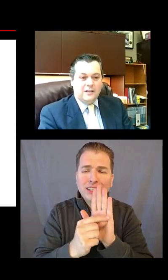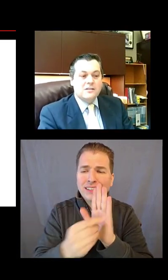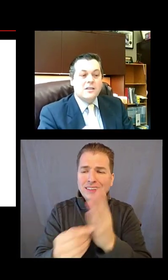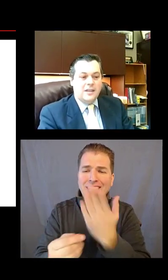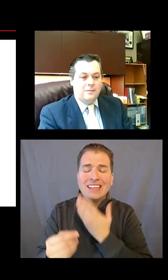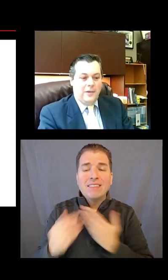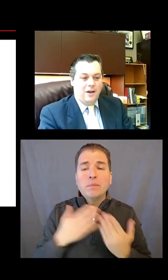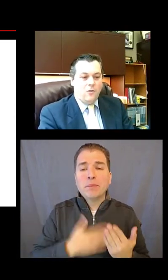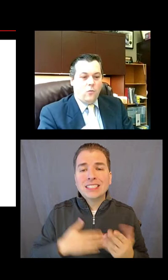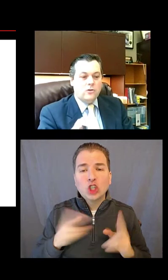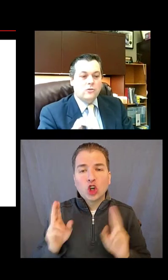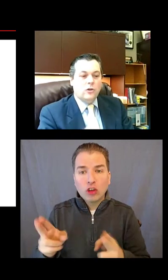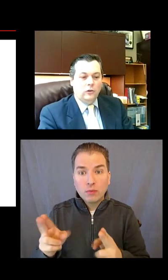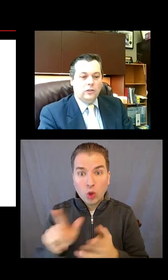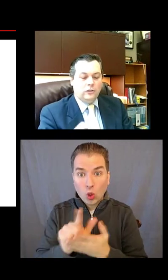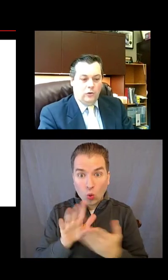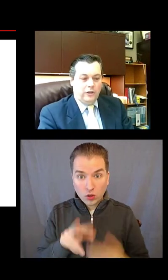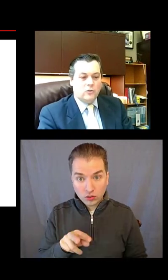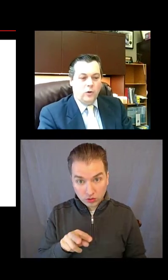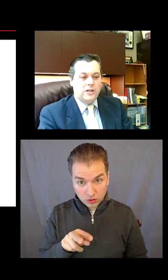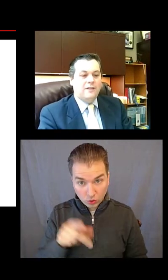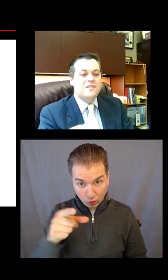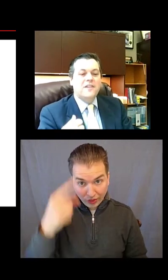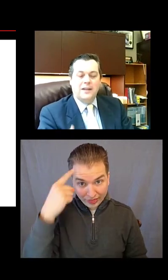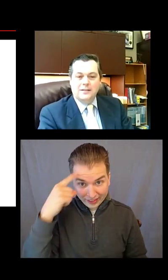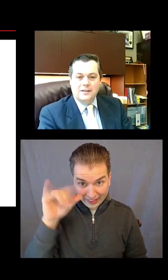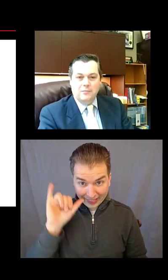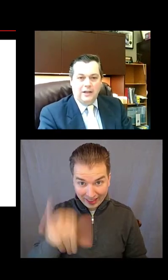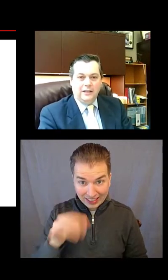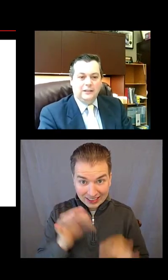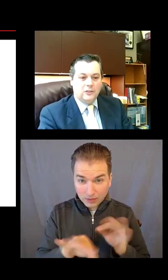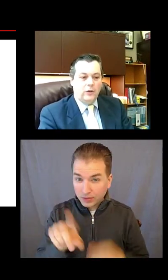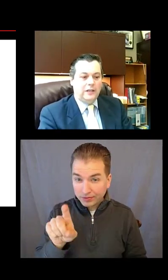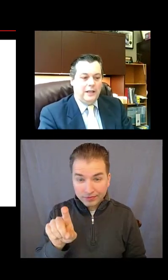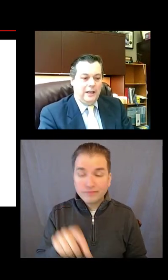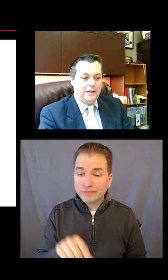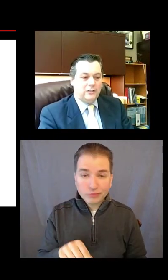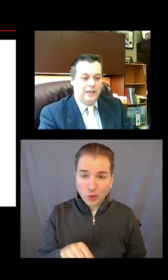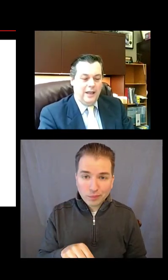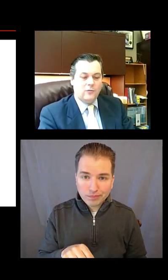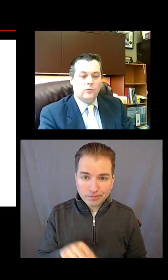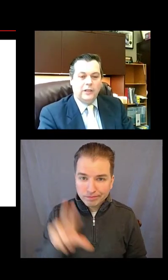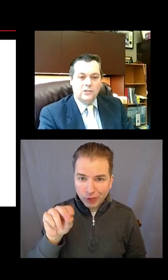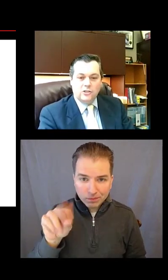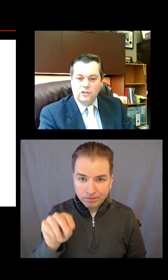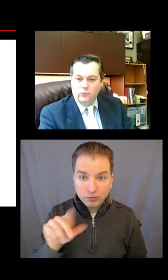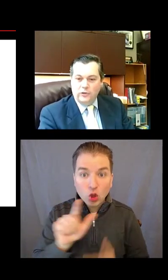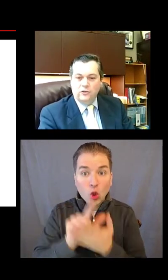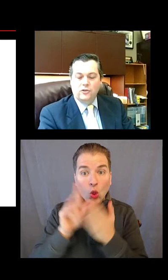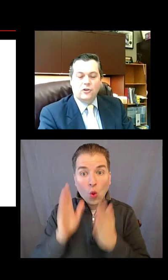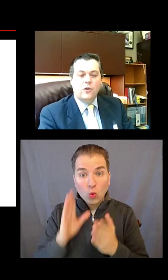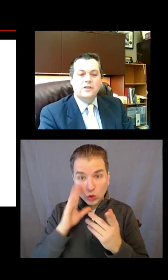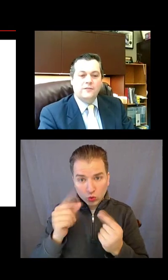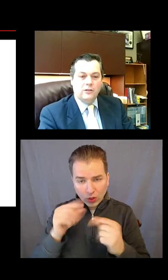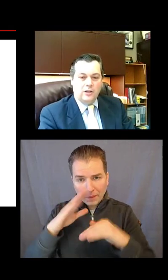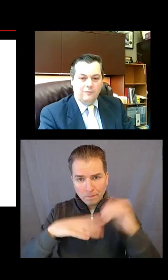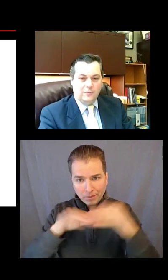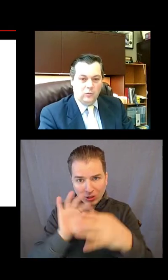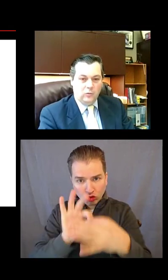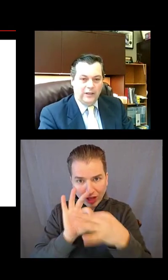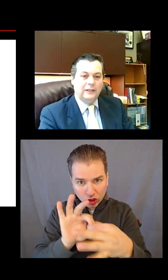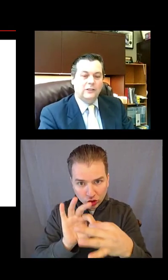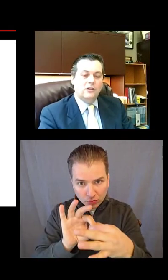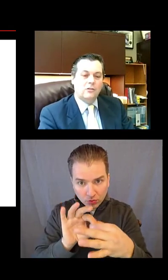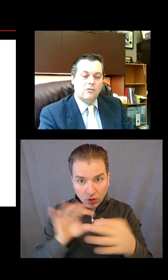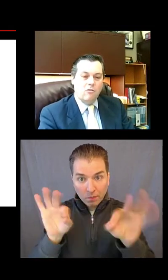critical thing to think about when you go to the lawyers, one, you have to find somebody that's going to actually have a relationship with you, you're going to feel